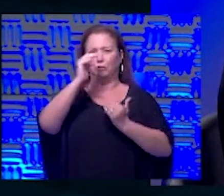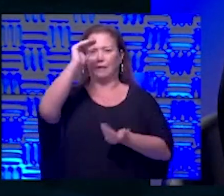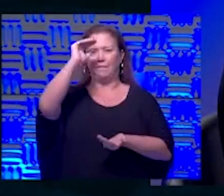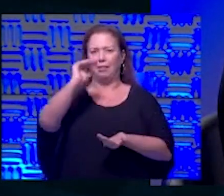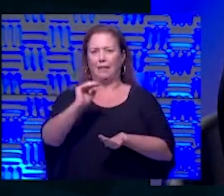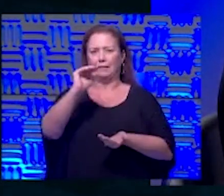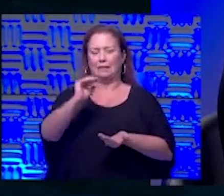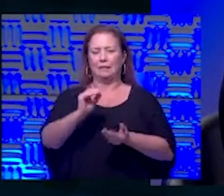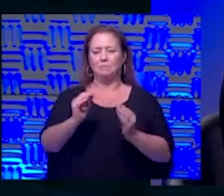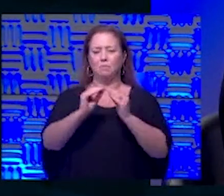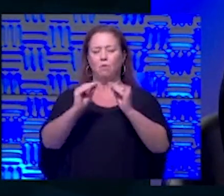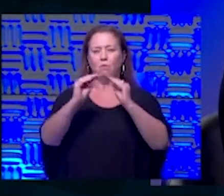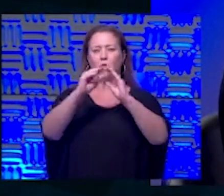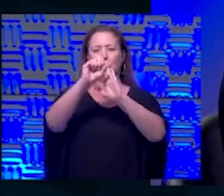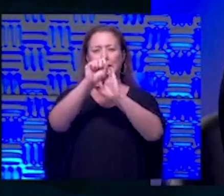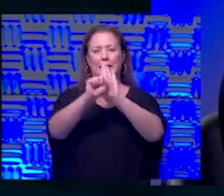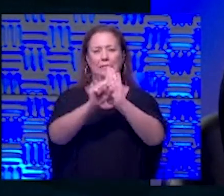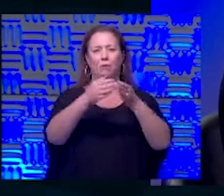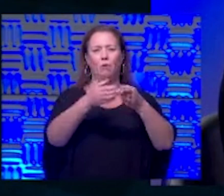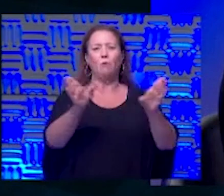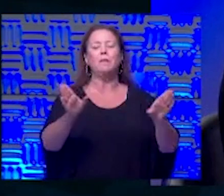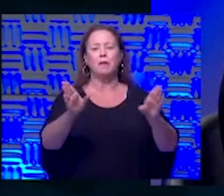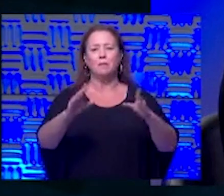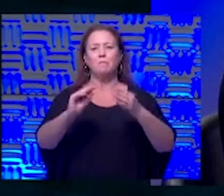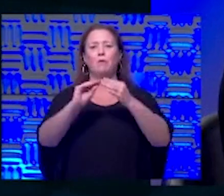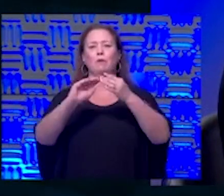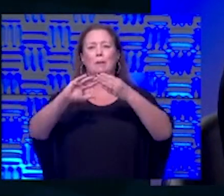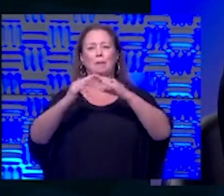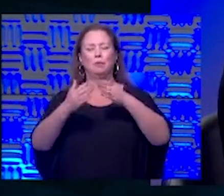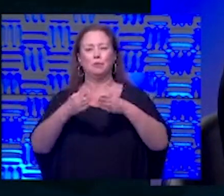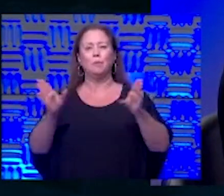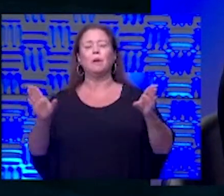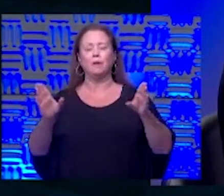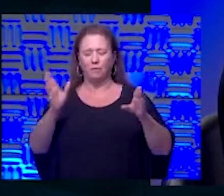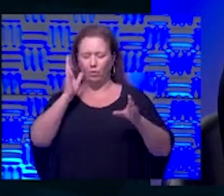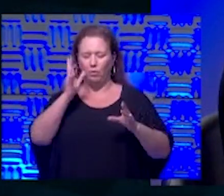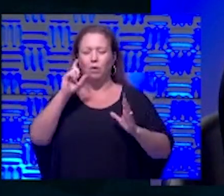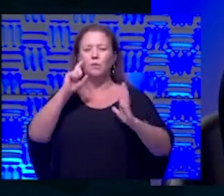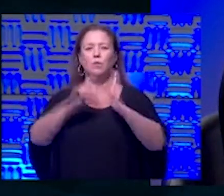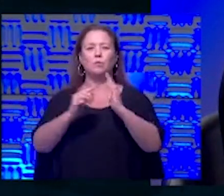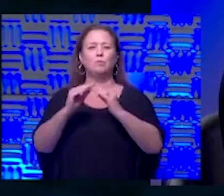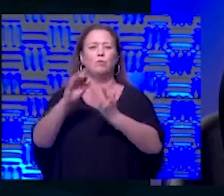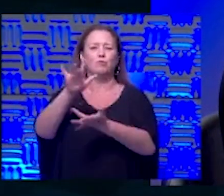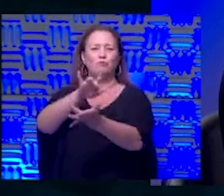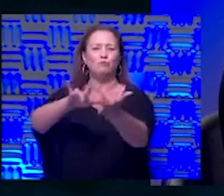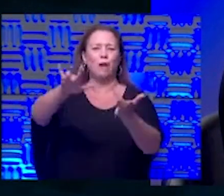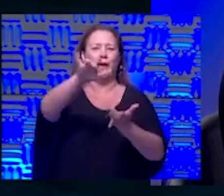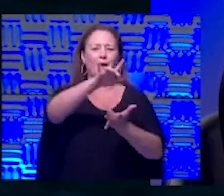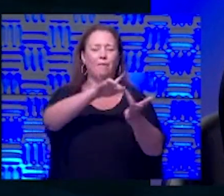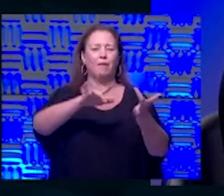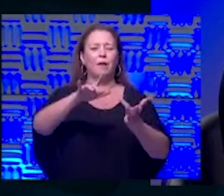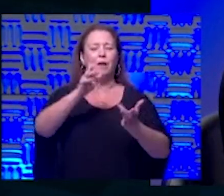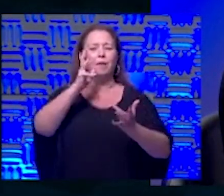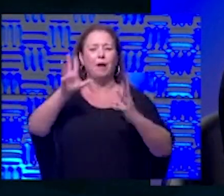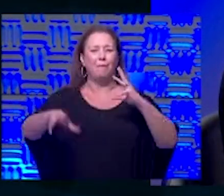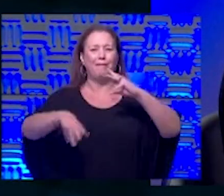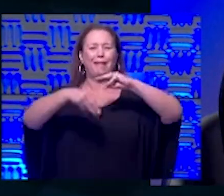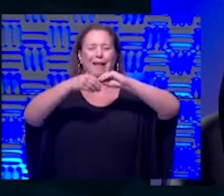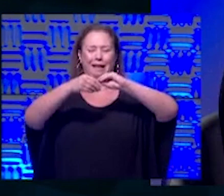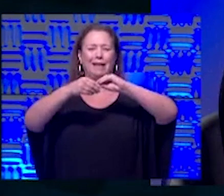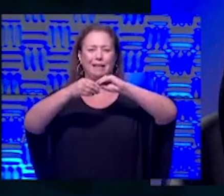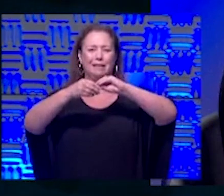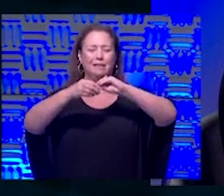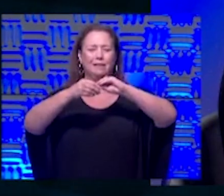More and more states and communities are opening up. There will be more travel, and that is just going to add to